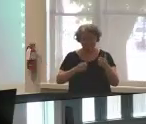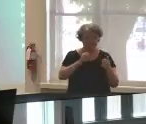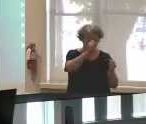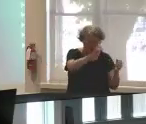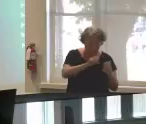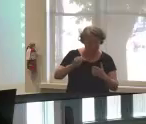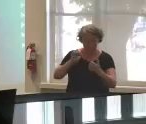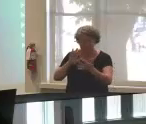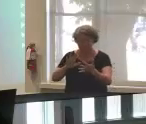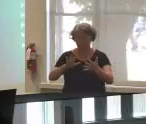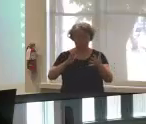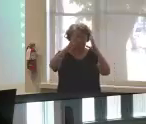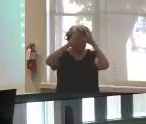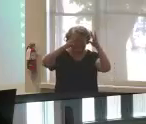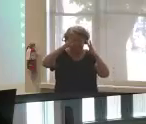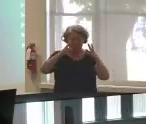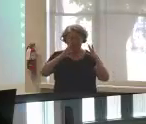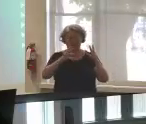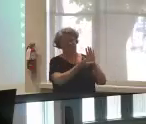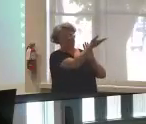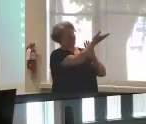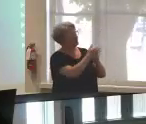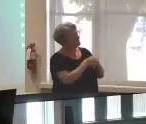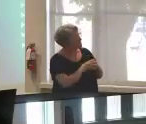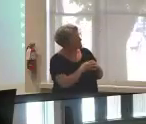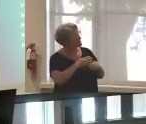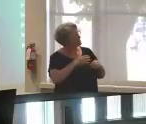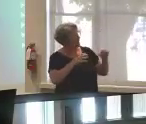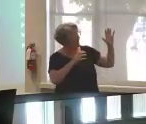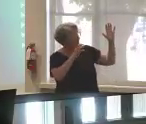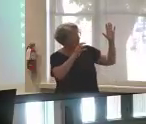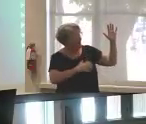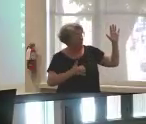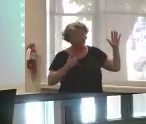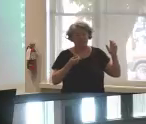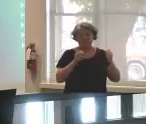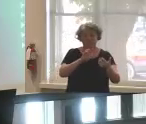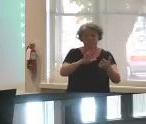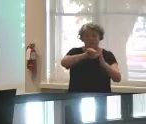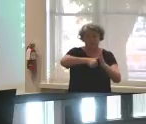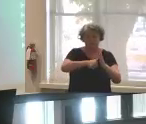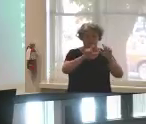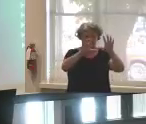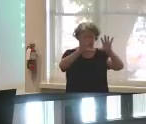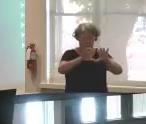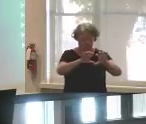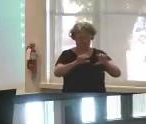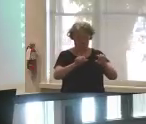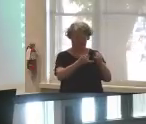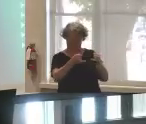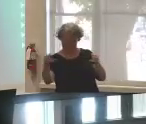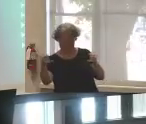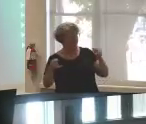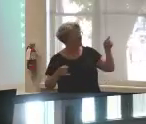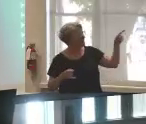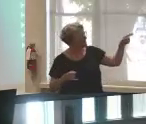engage and support with them today. So as you can see in my presentation, we do have a few approaches bolded and underlined throughout the slides.